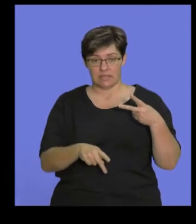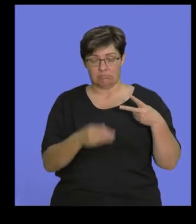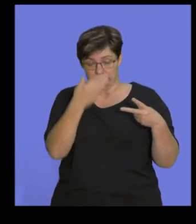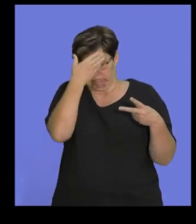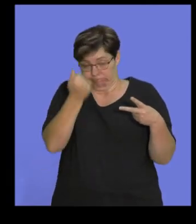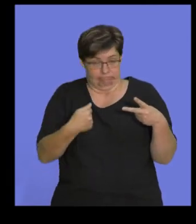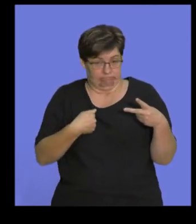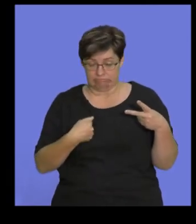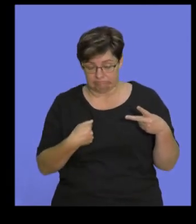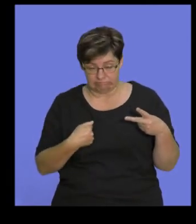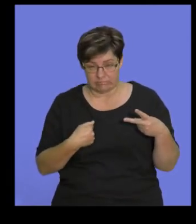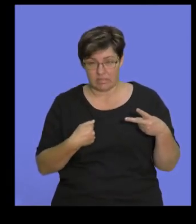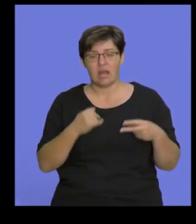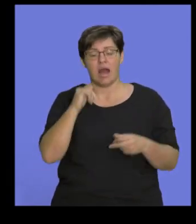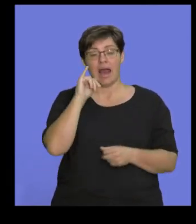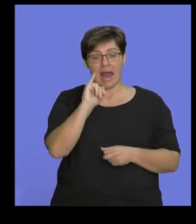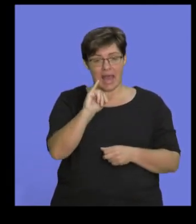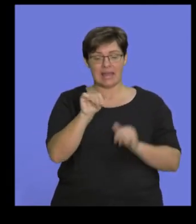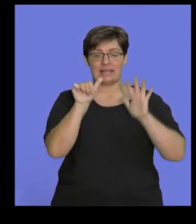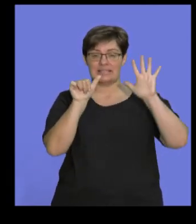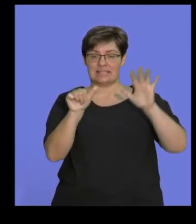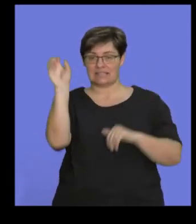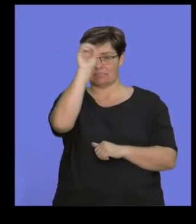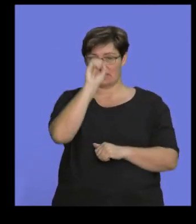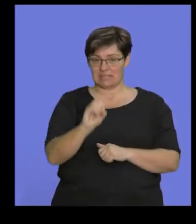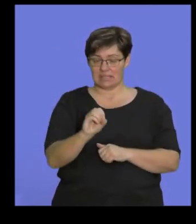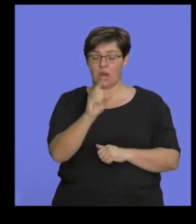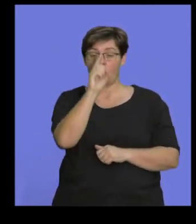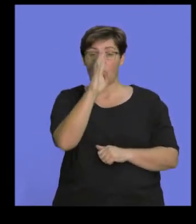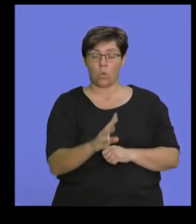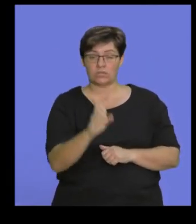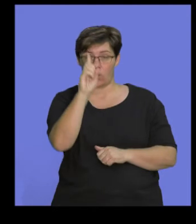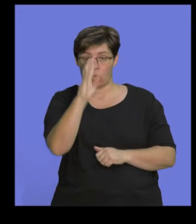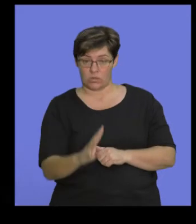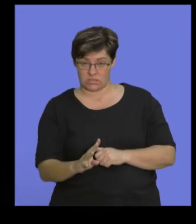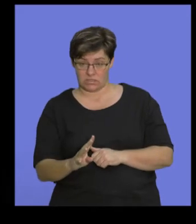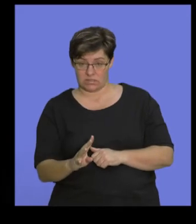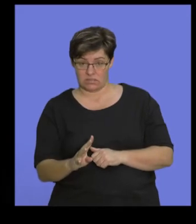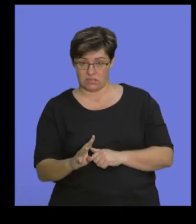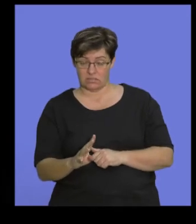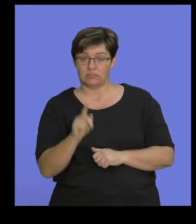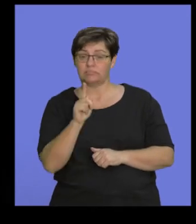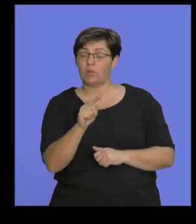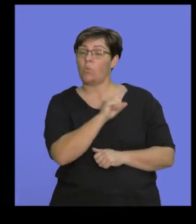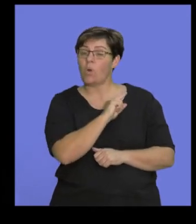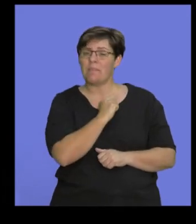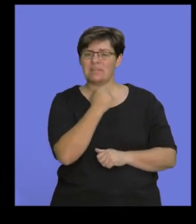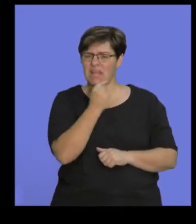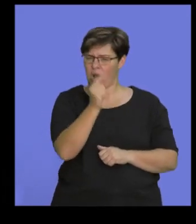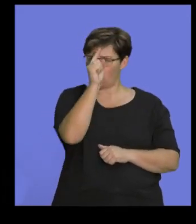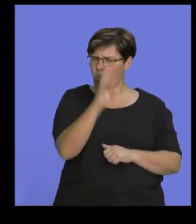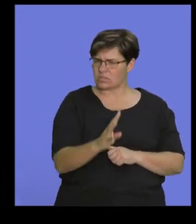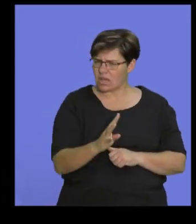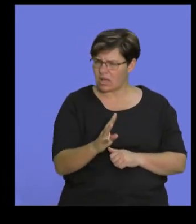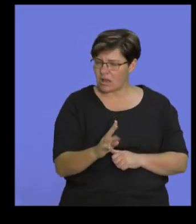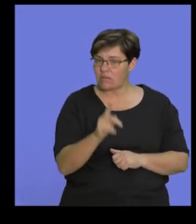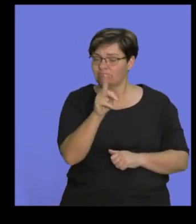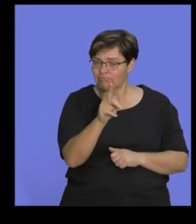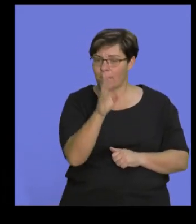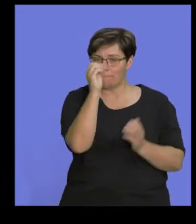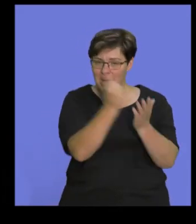I is 6% quarterly. Now, I am emphasizing quarterly here because you need to take into